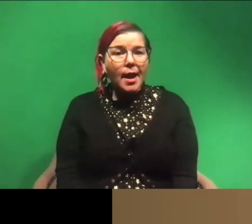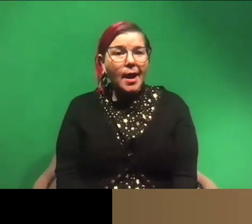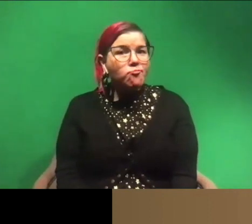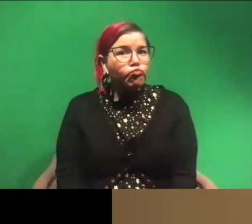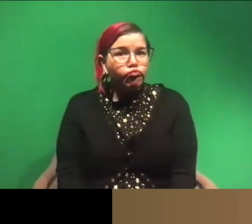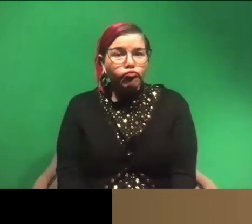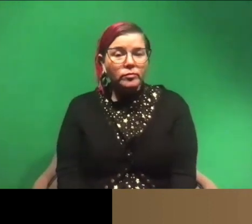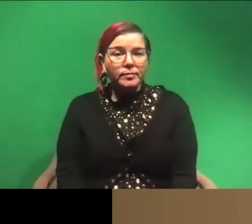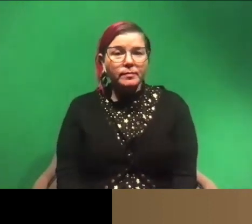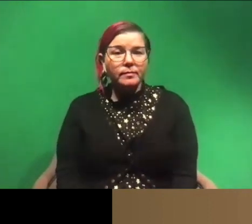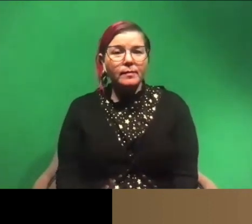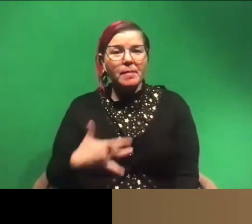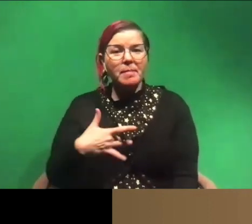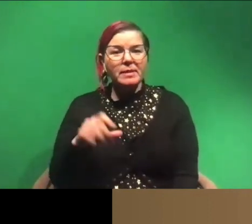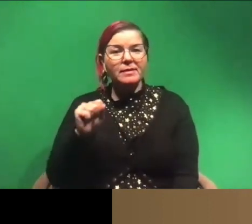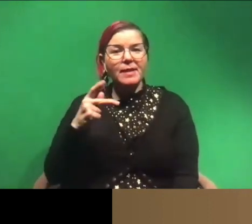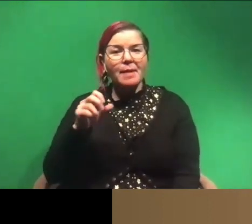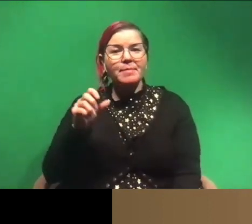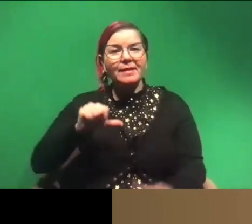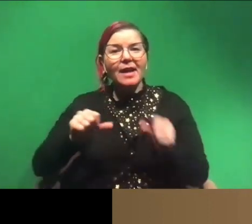Actually, what I usually plug is Skype Scientist, so.